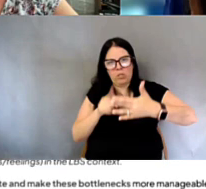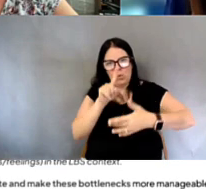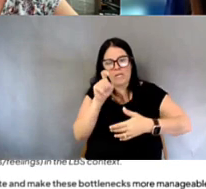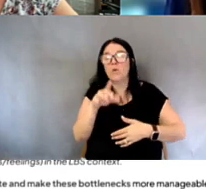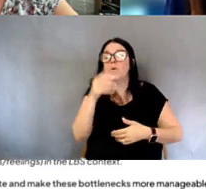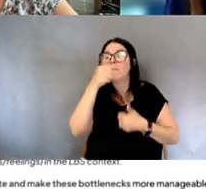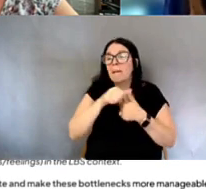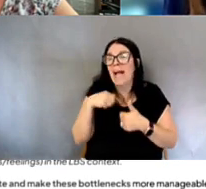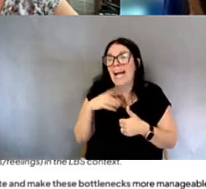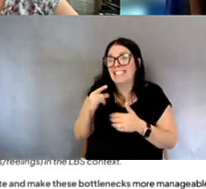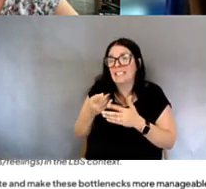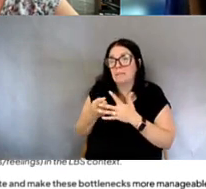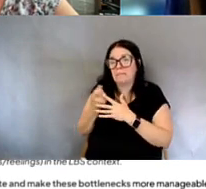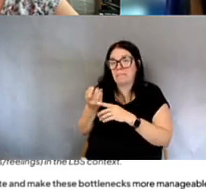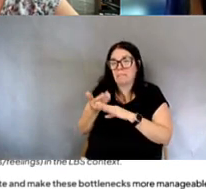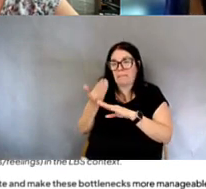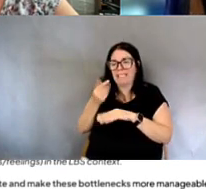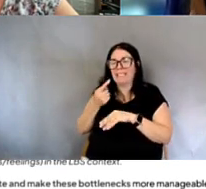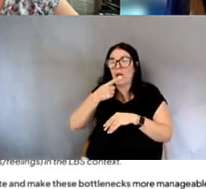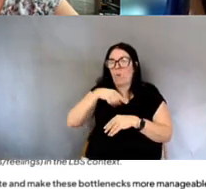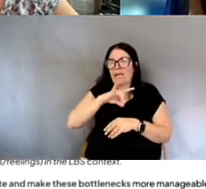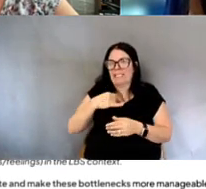a question about pre-lesson.